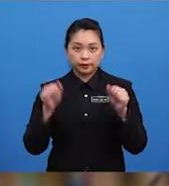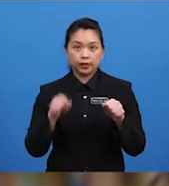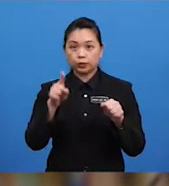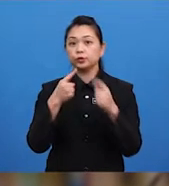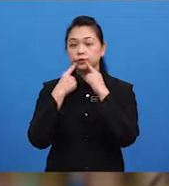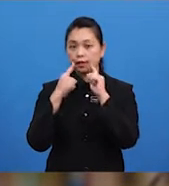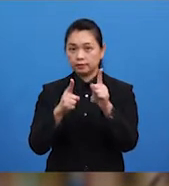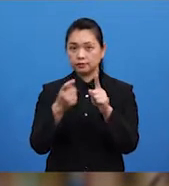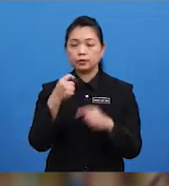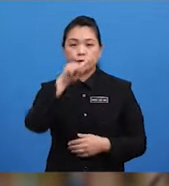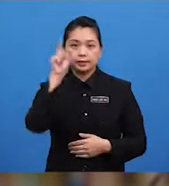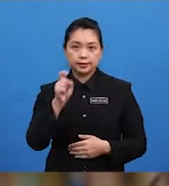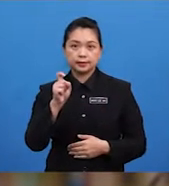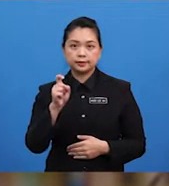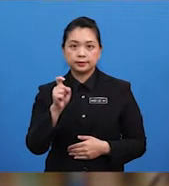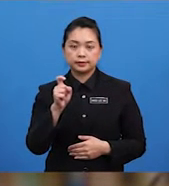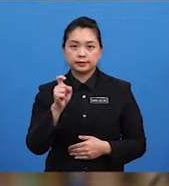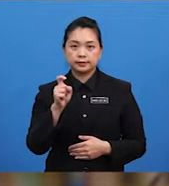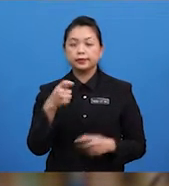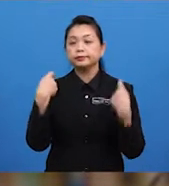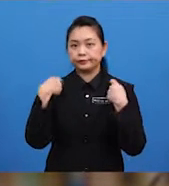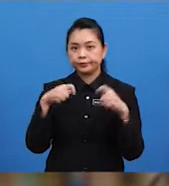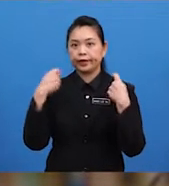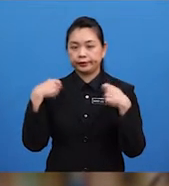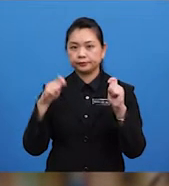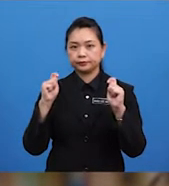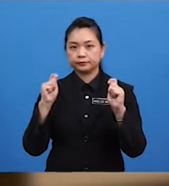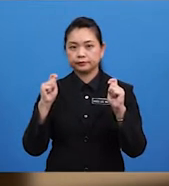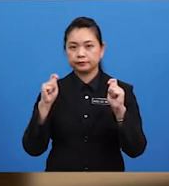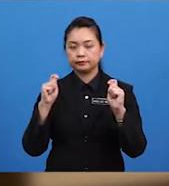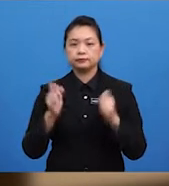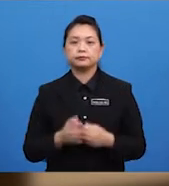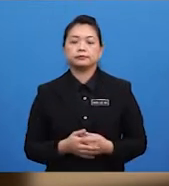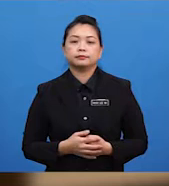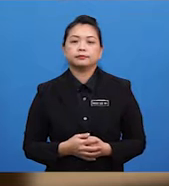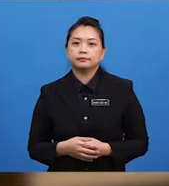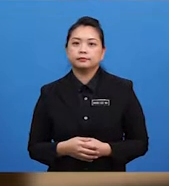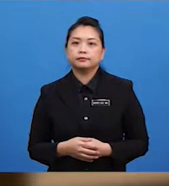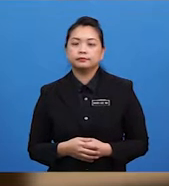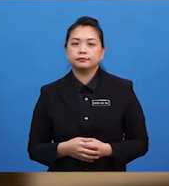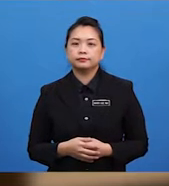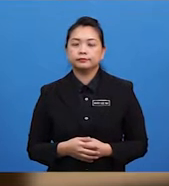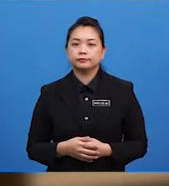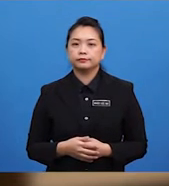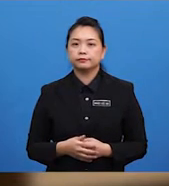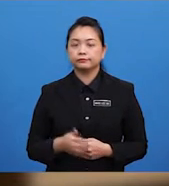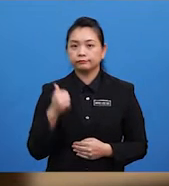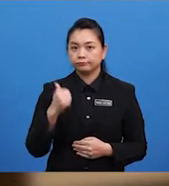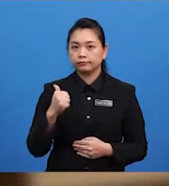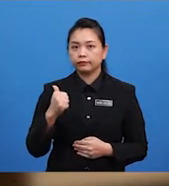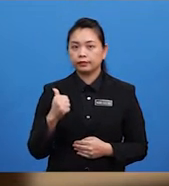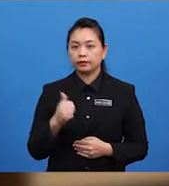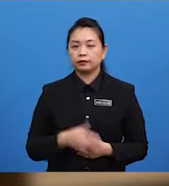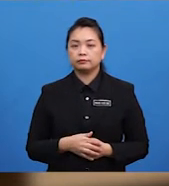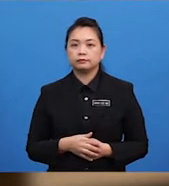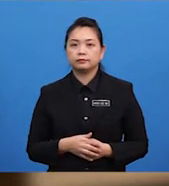Can you now answer the question? Give it a try. Great! Despite